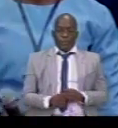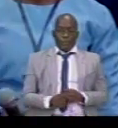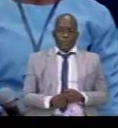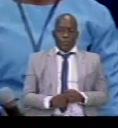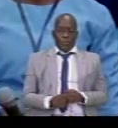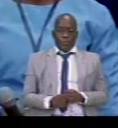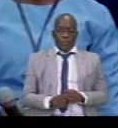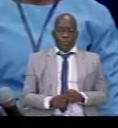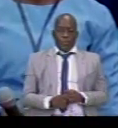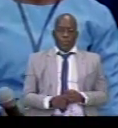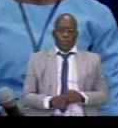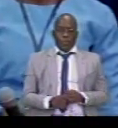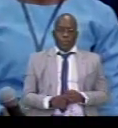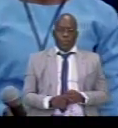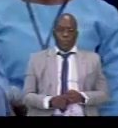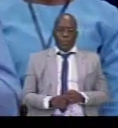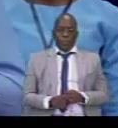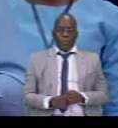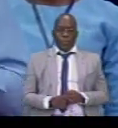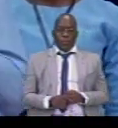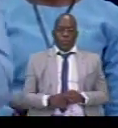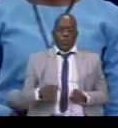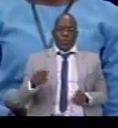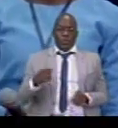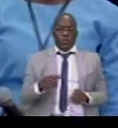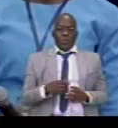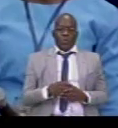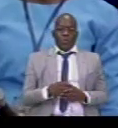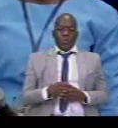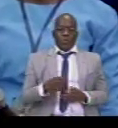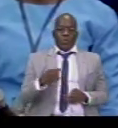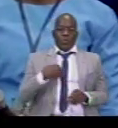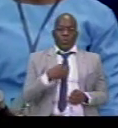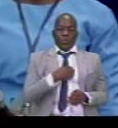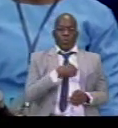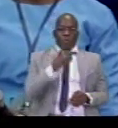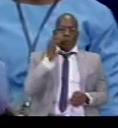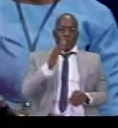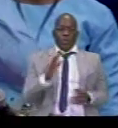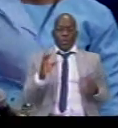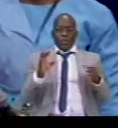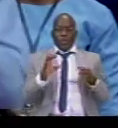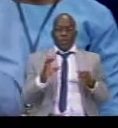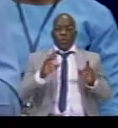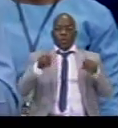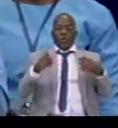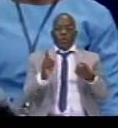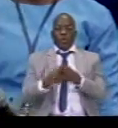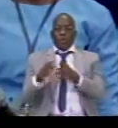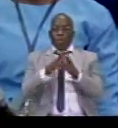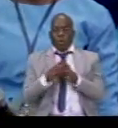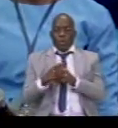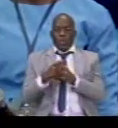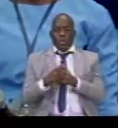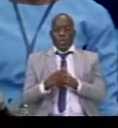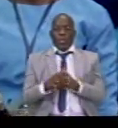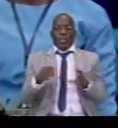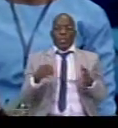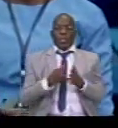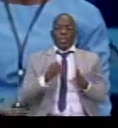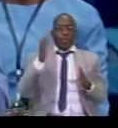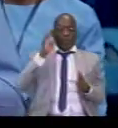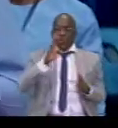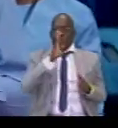We are going to the United States of America, boasting precisely, and it's going to be a wonderful time of worship.